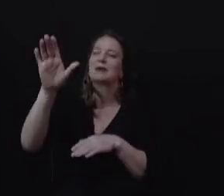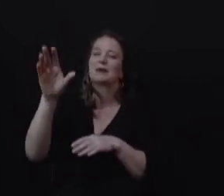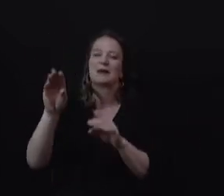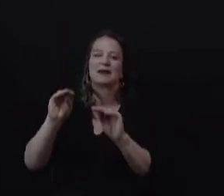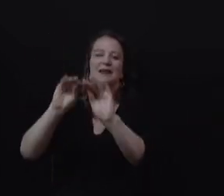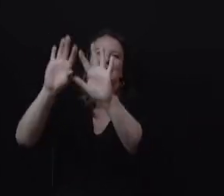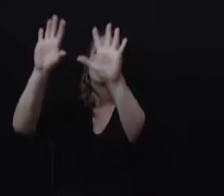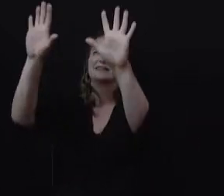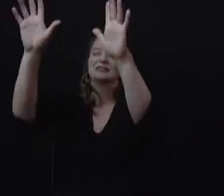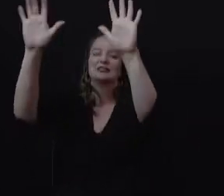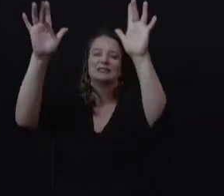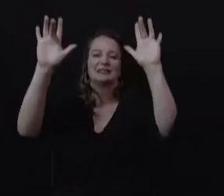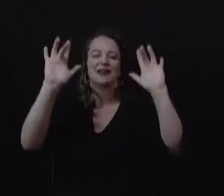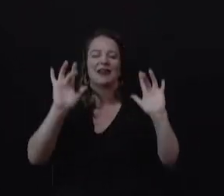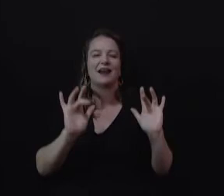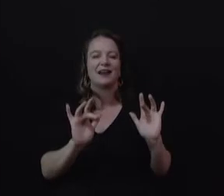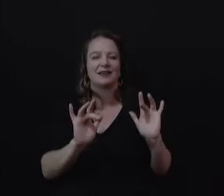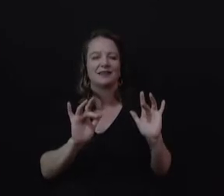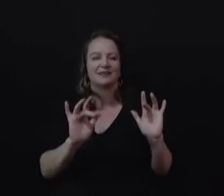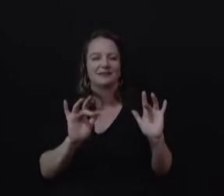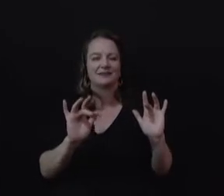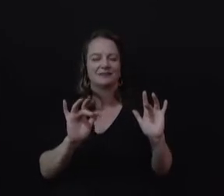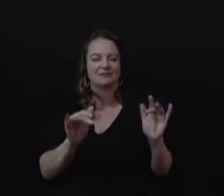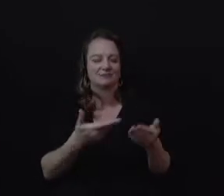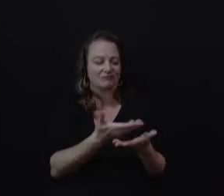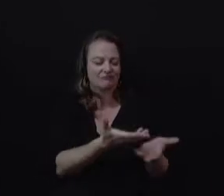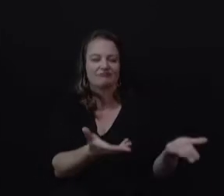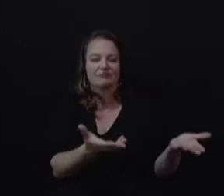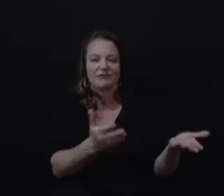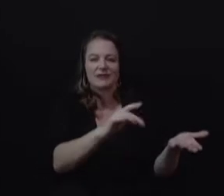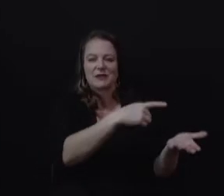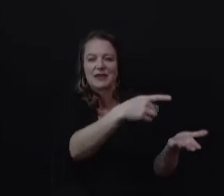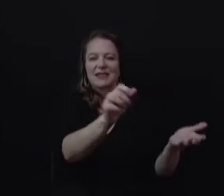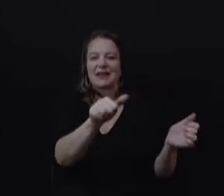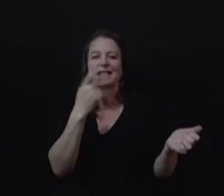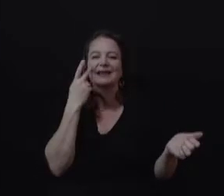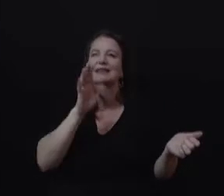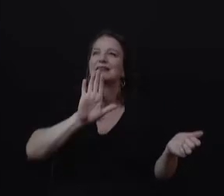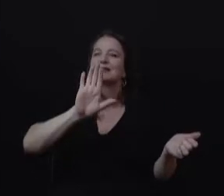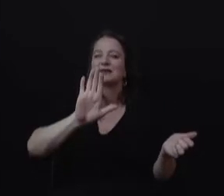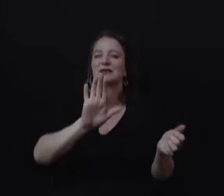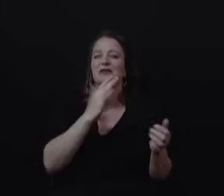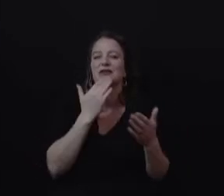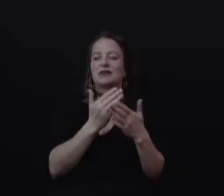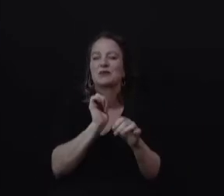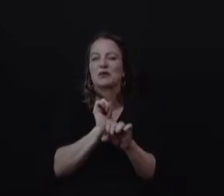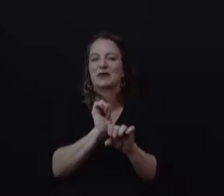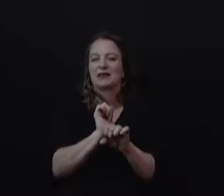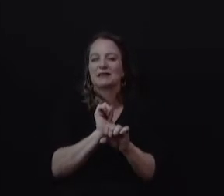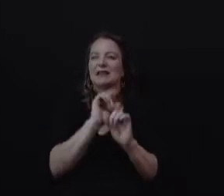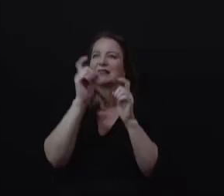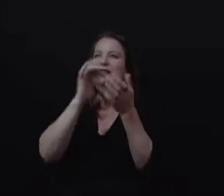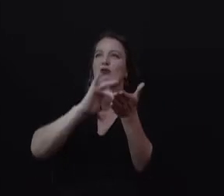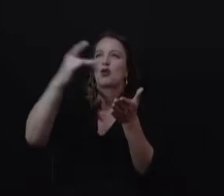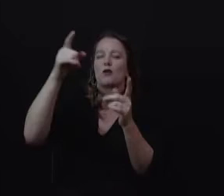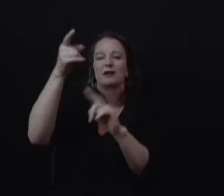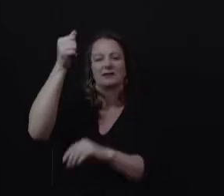before others so they may see your good works and give glory to your Father who is in